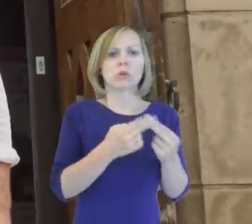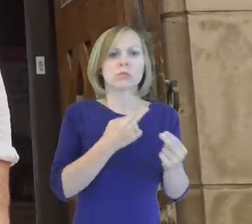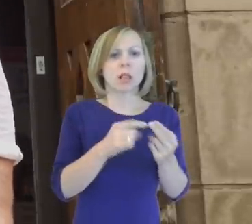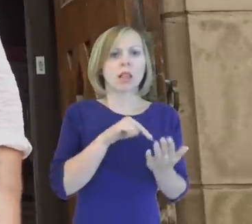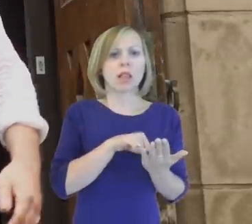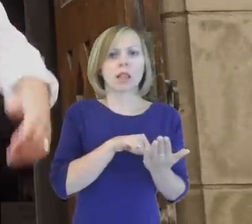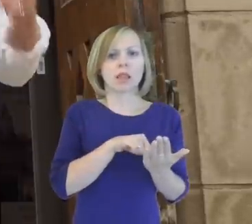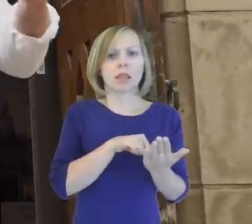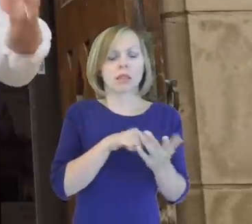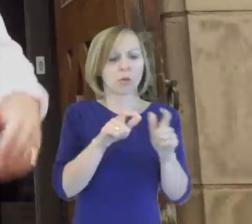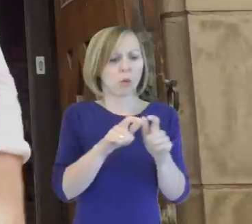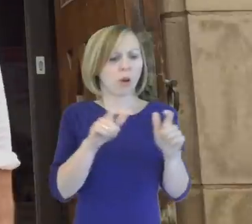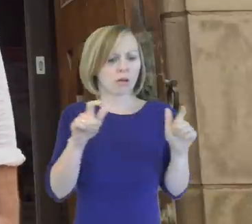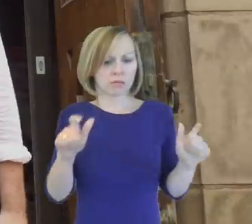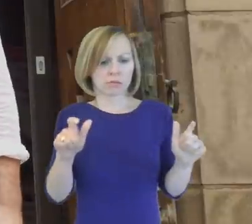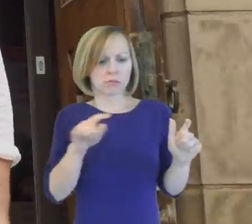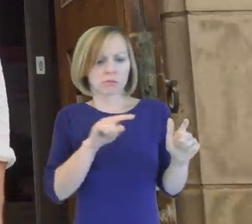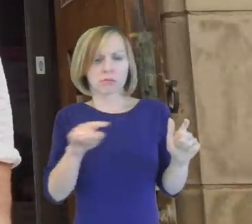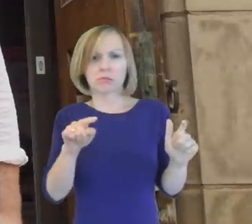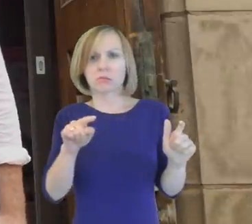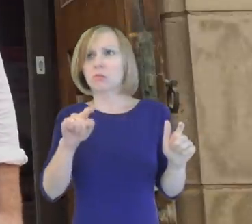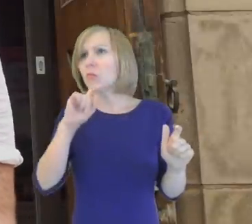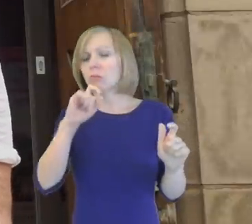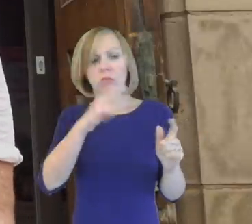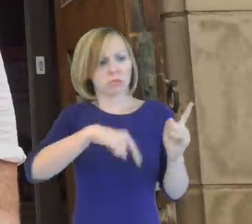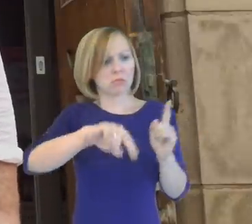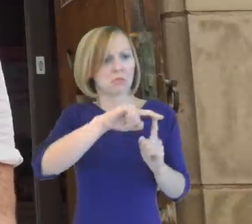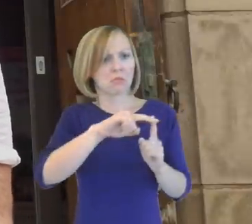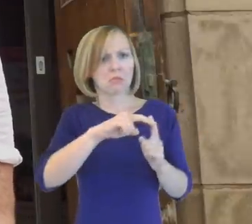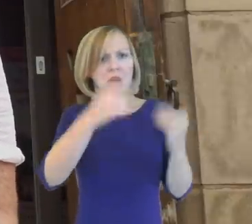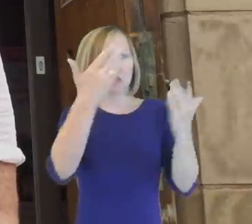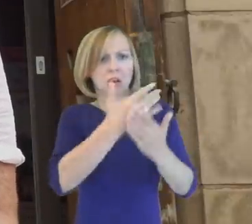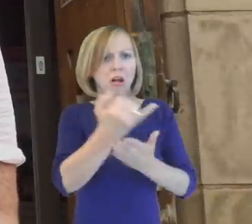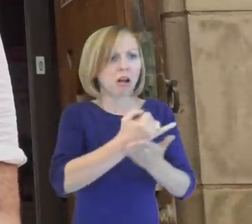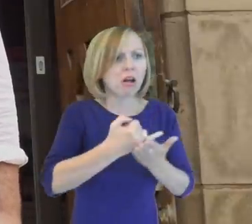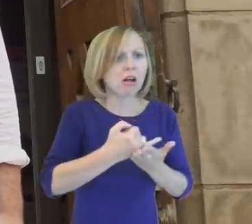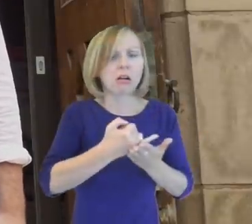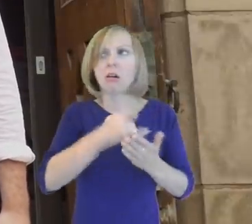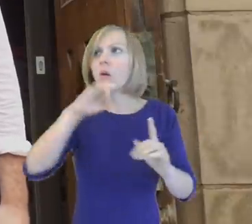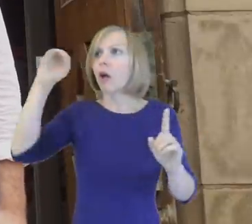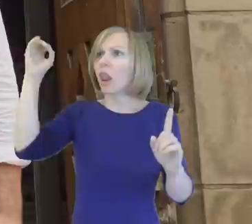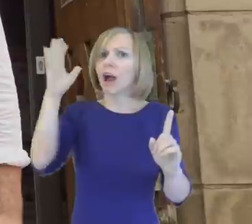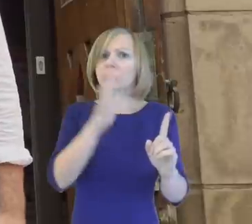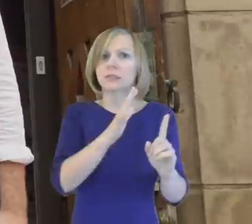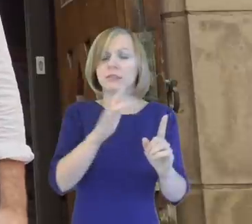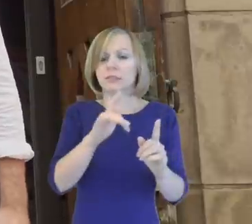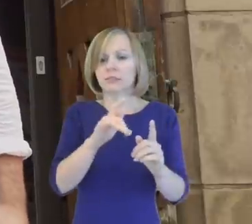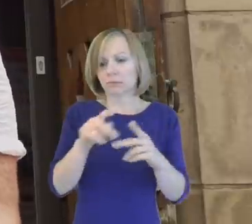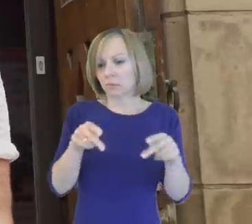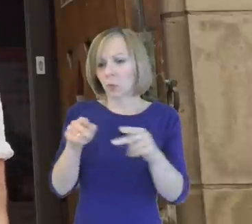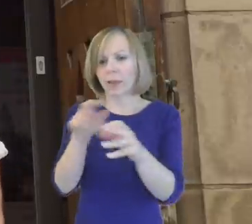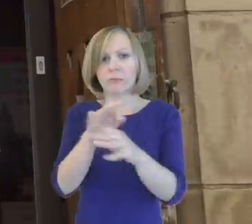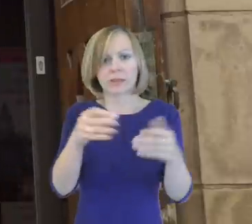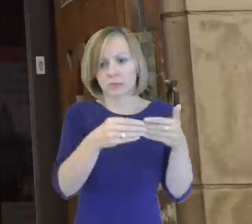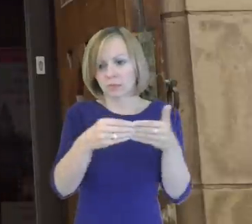Luke. To give light to them that sit in darkness and the shadow of death, and to guide our feet into the way of peace. In the